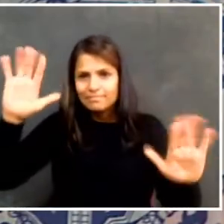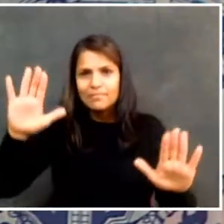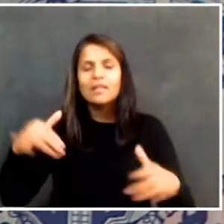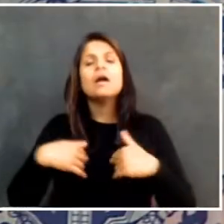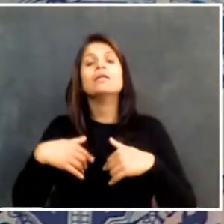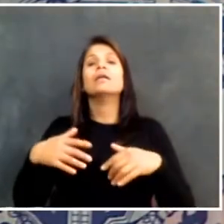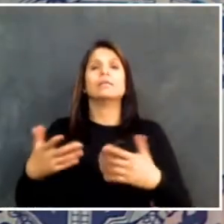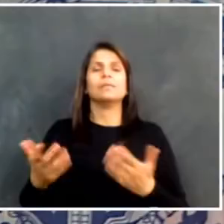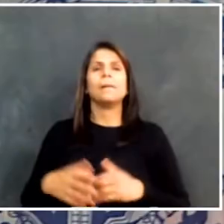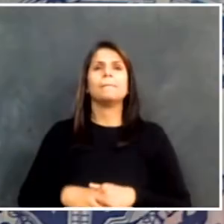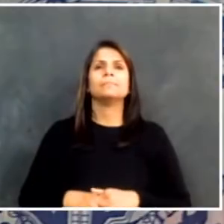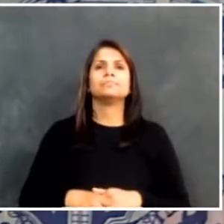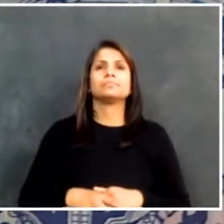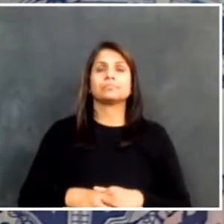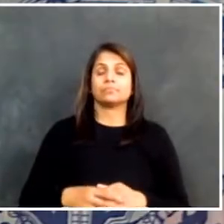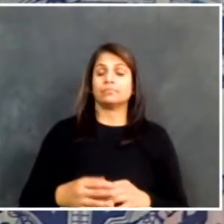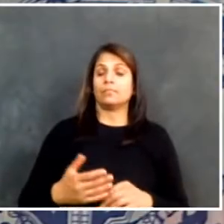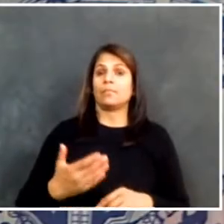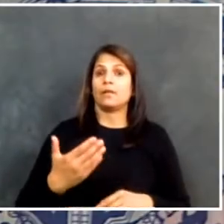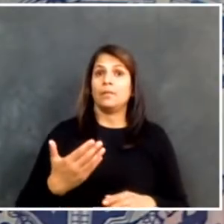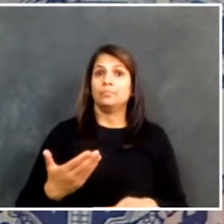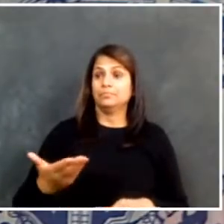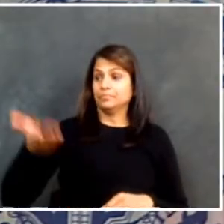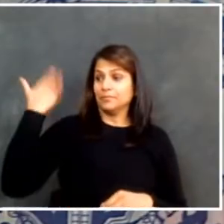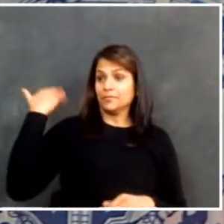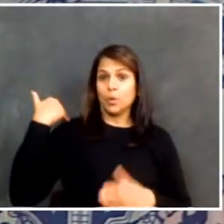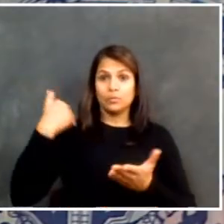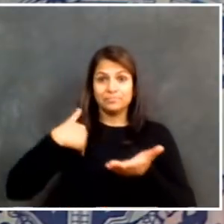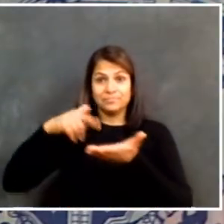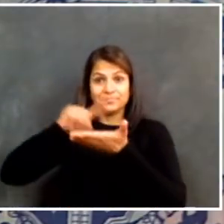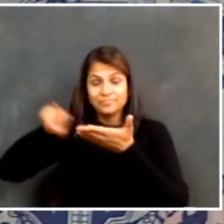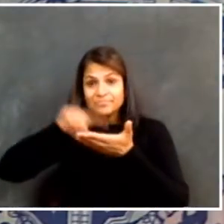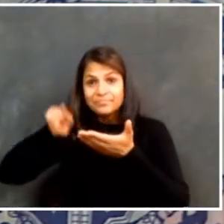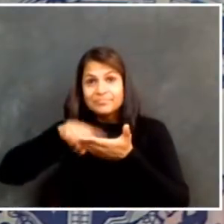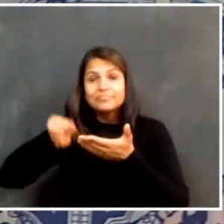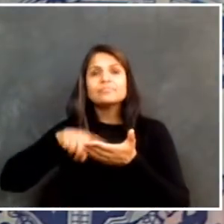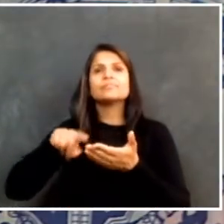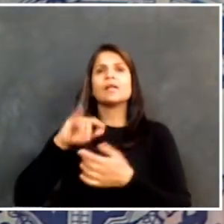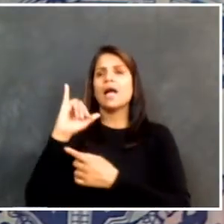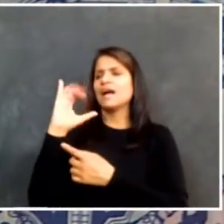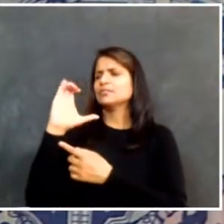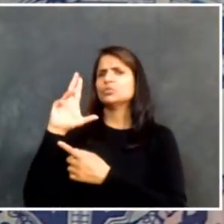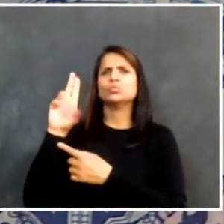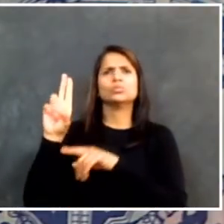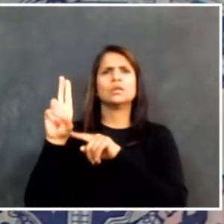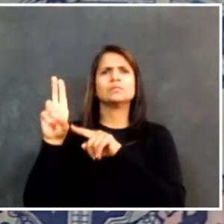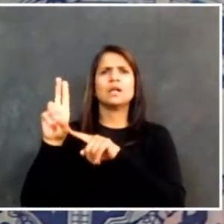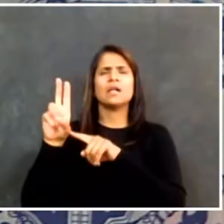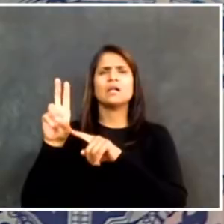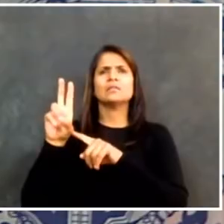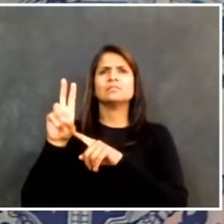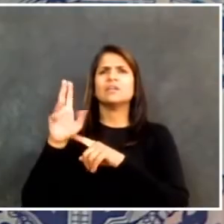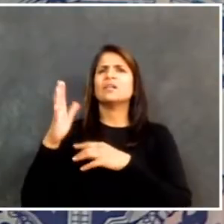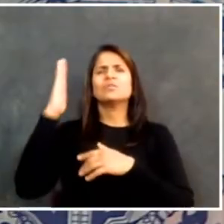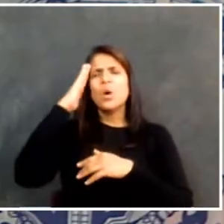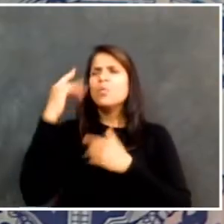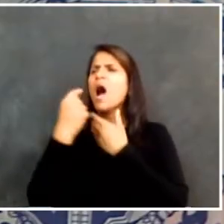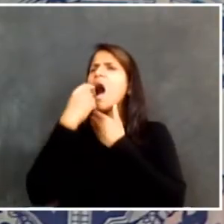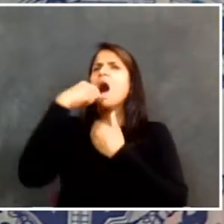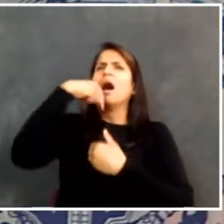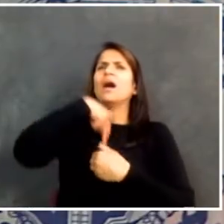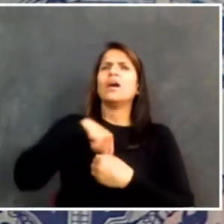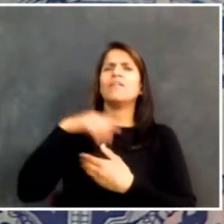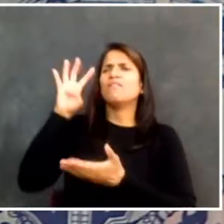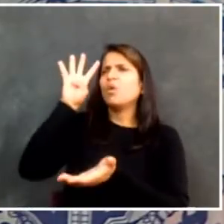4,500 and 5,000 people intubated, and we had more ventilators than that, and we had some buffer. That's holding.